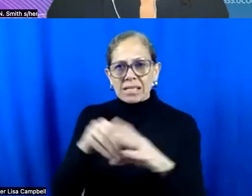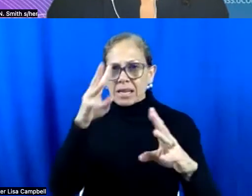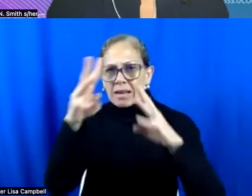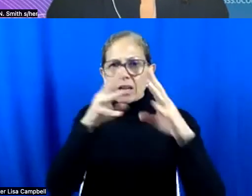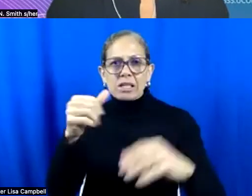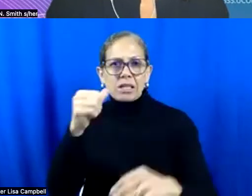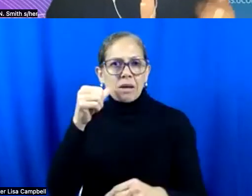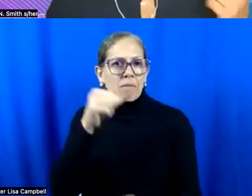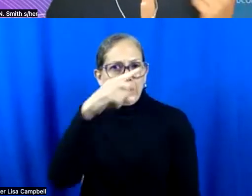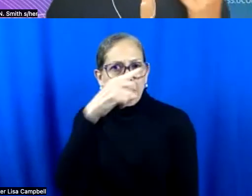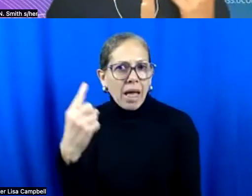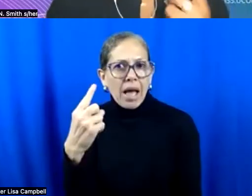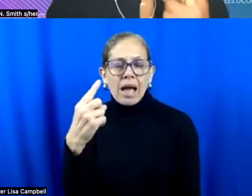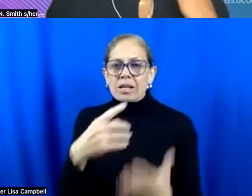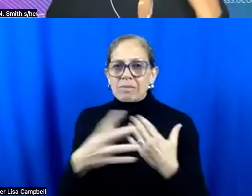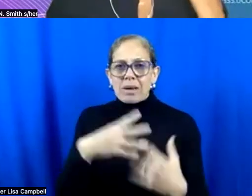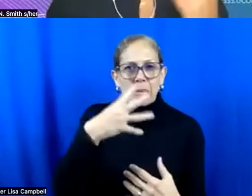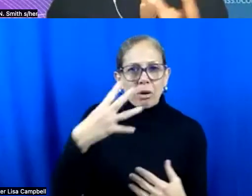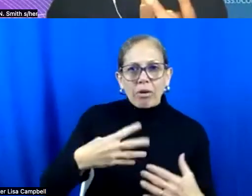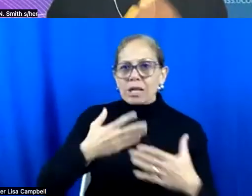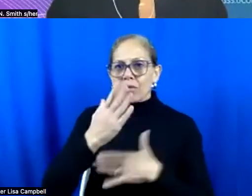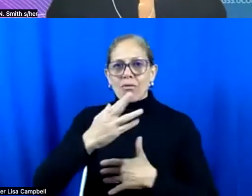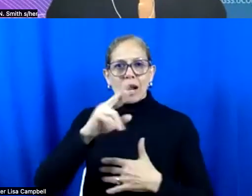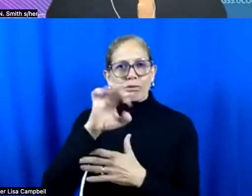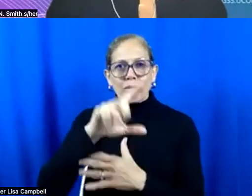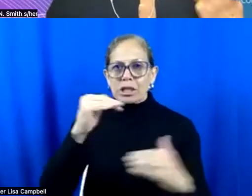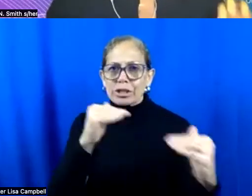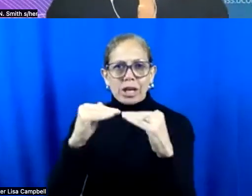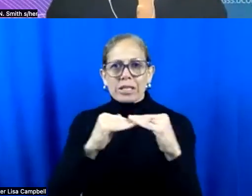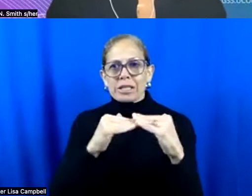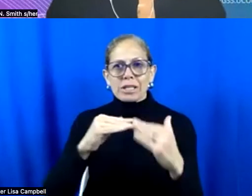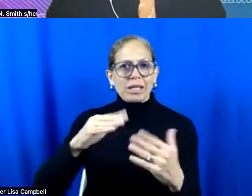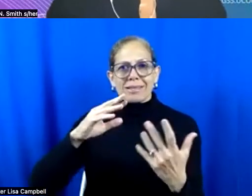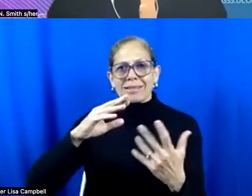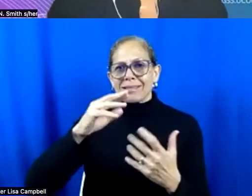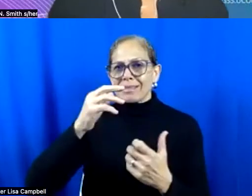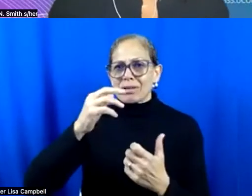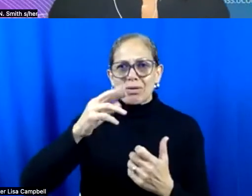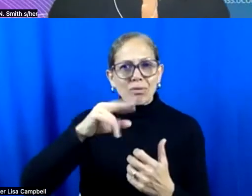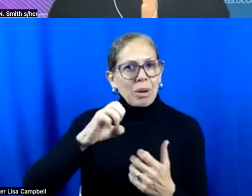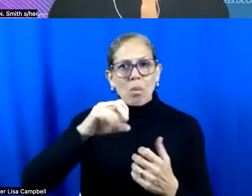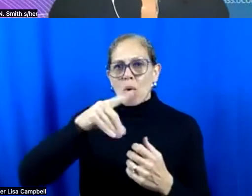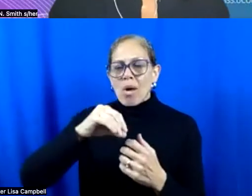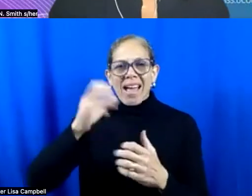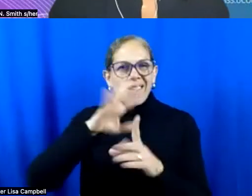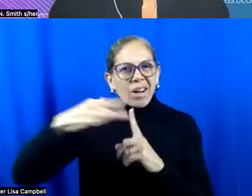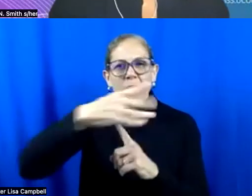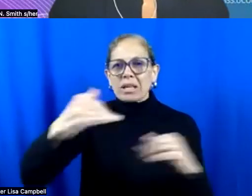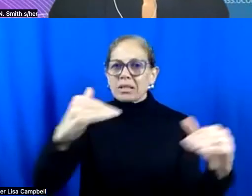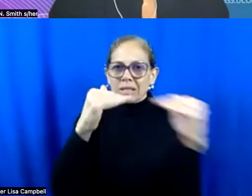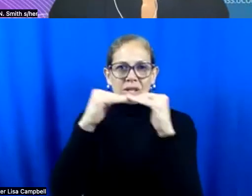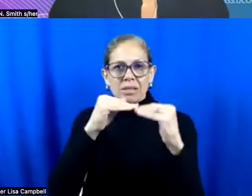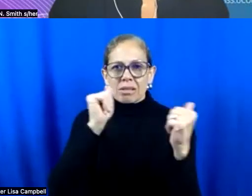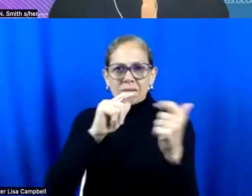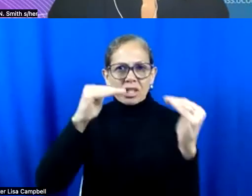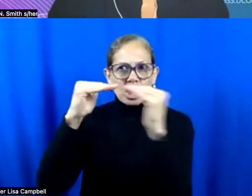femmes, whether we're talking about immigration rights, racial justice, repro rights, repro justice, environmental justice,